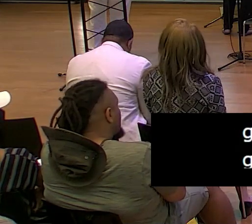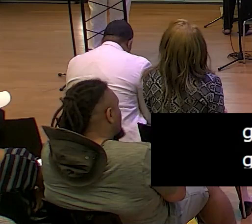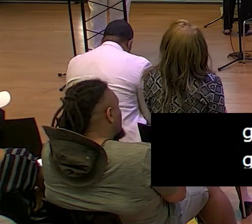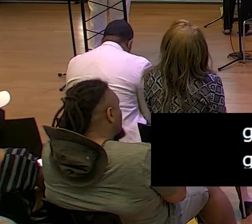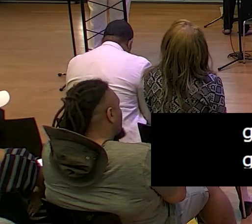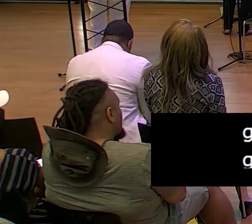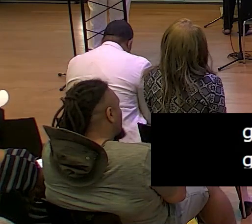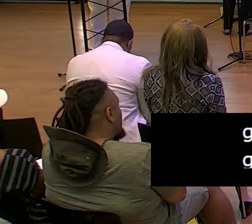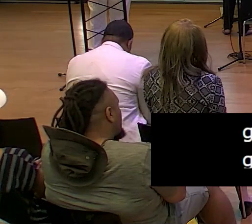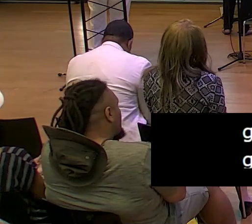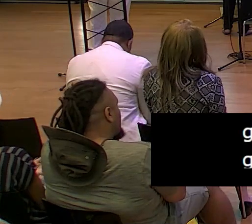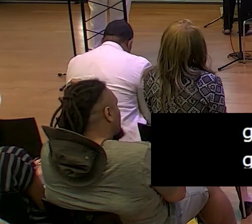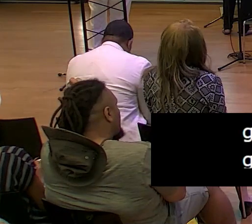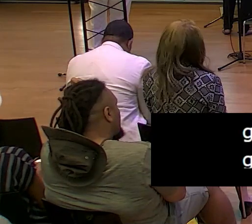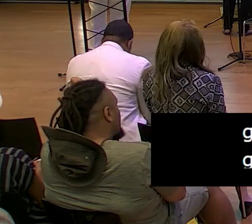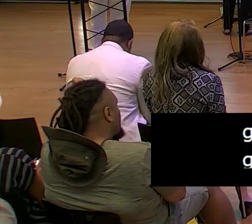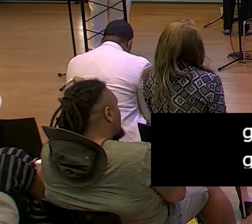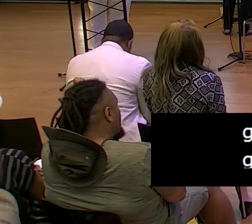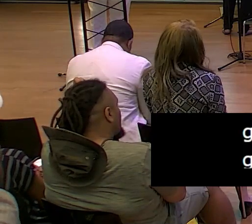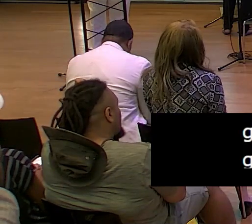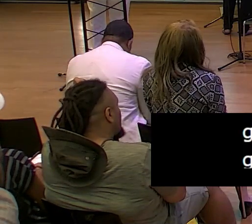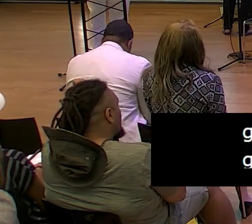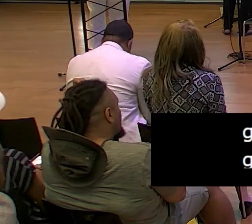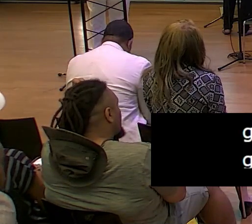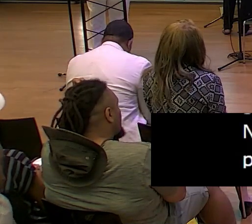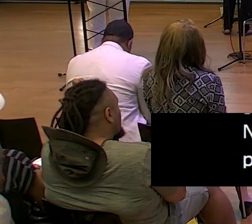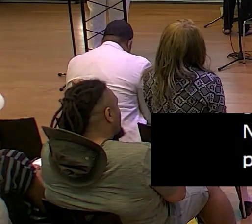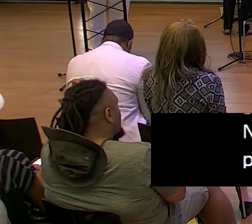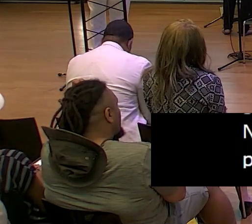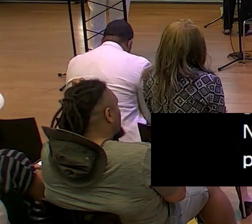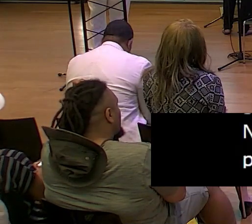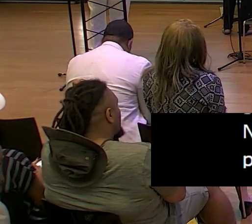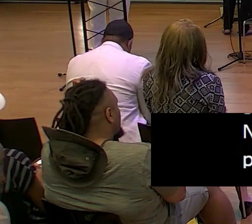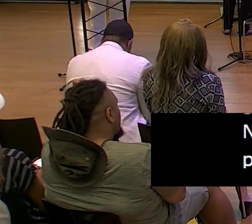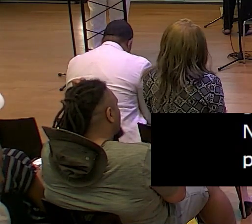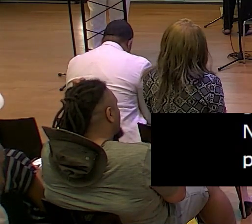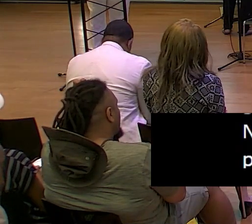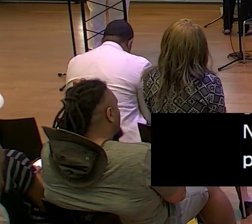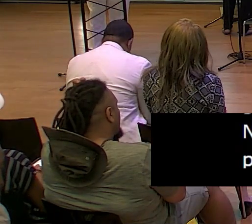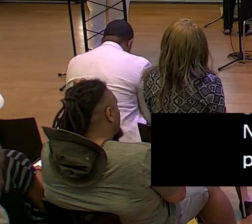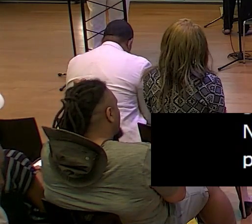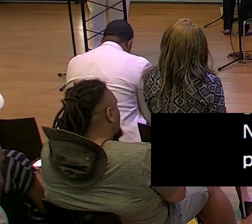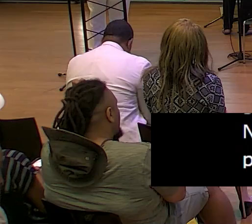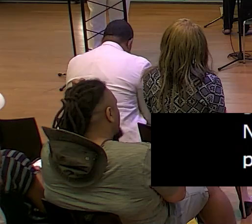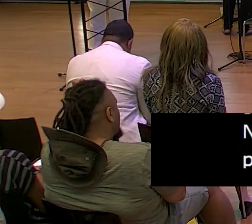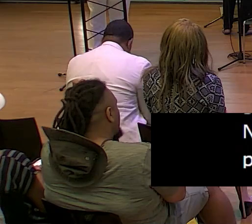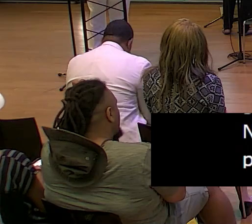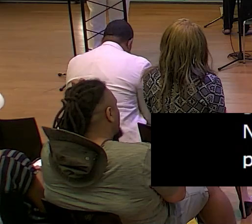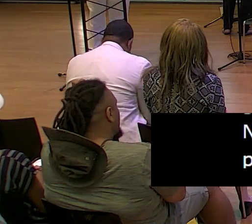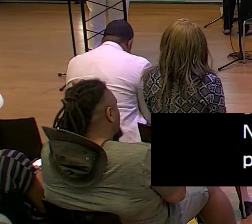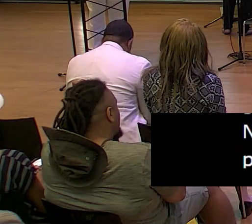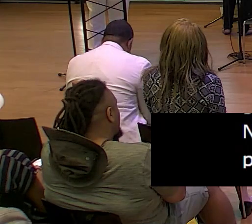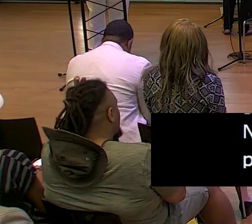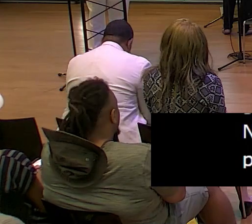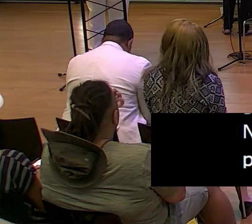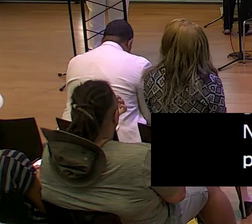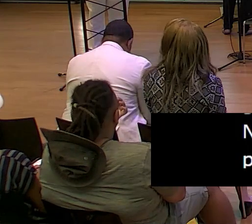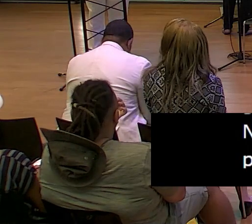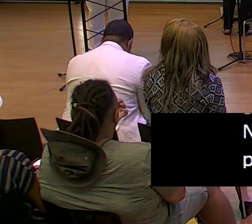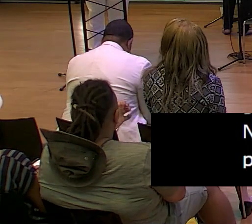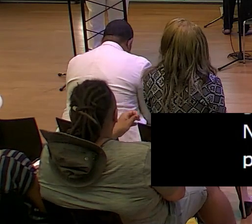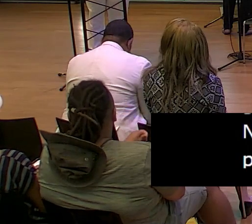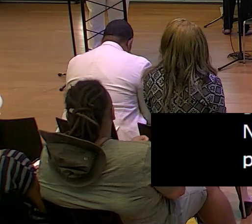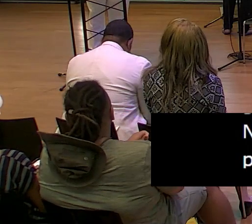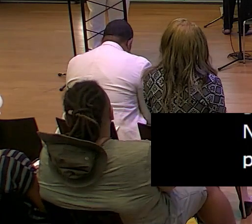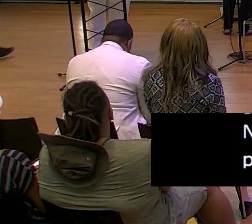for a long, long time, a long, long time. If anybody knows me at any level knows there's one thing I'm quite